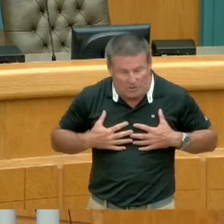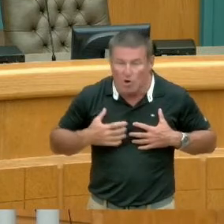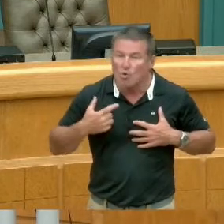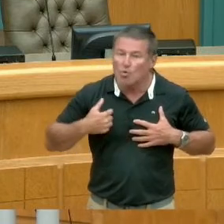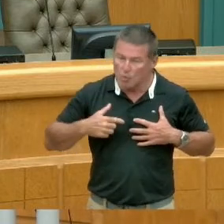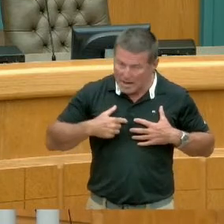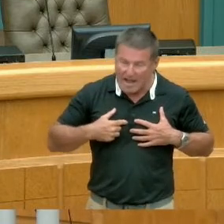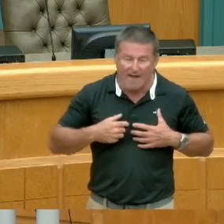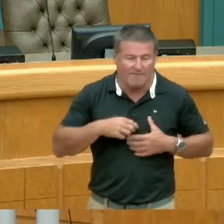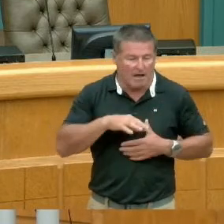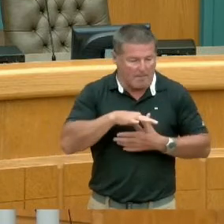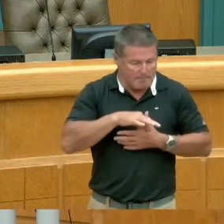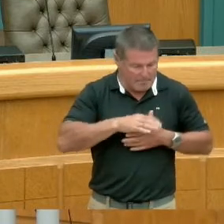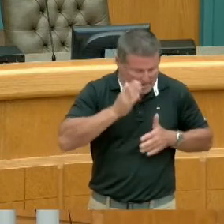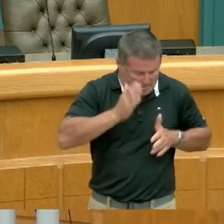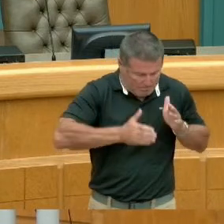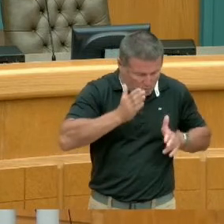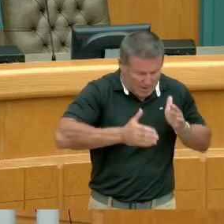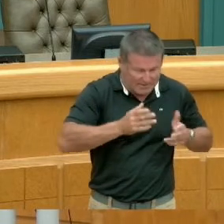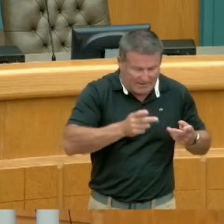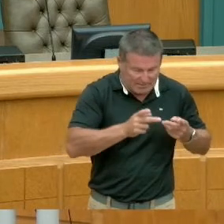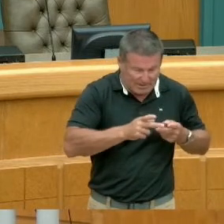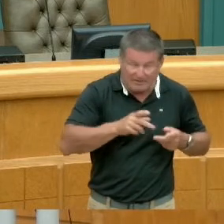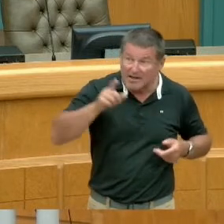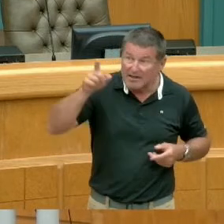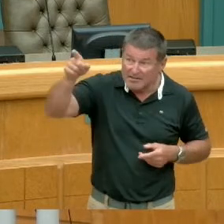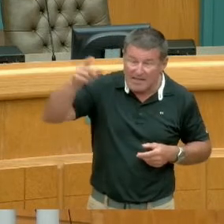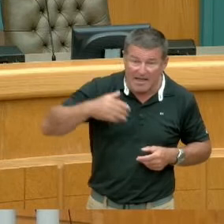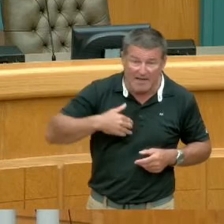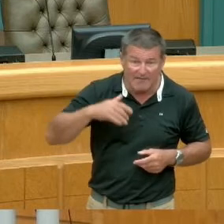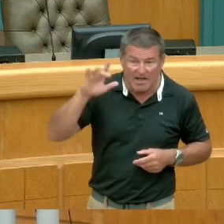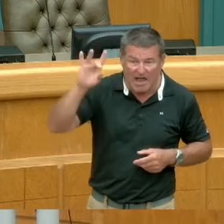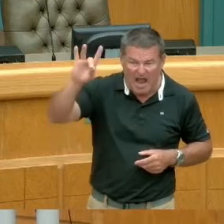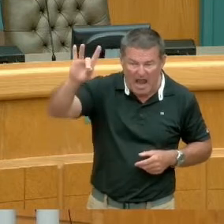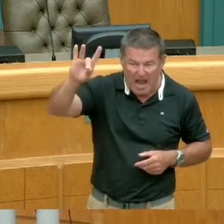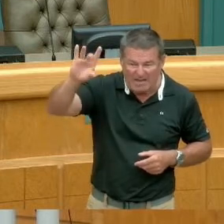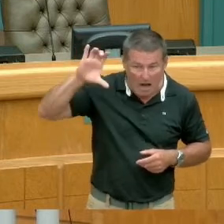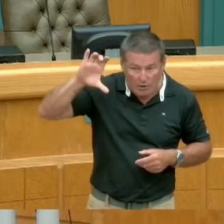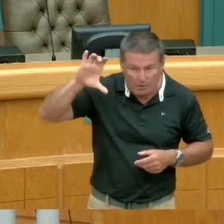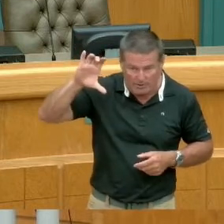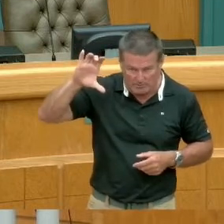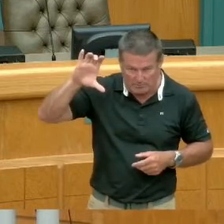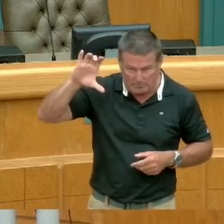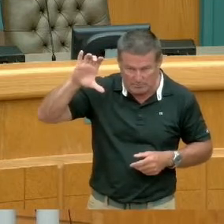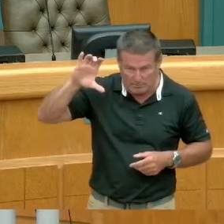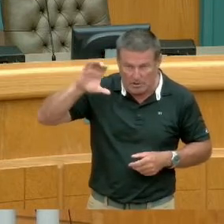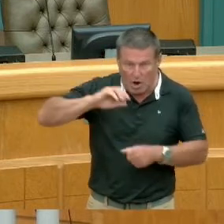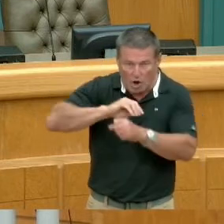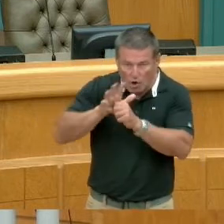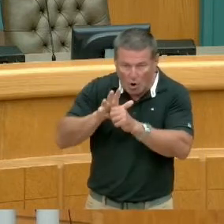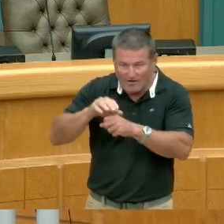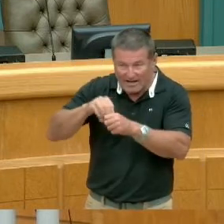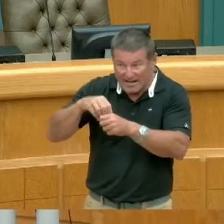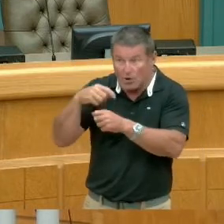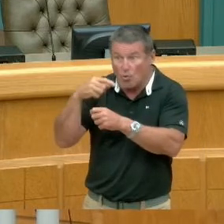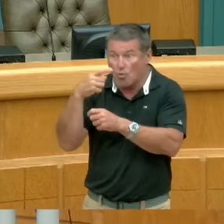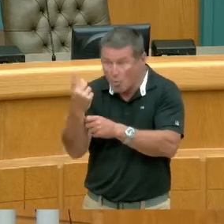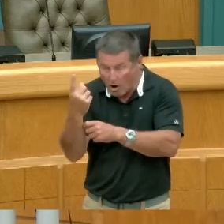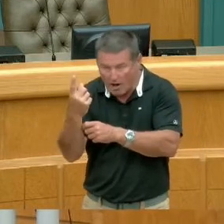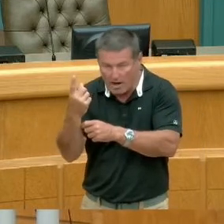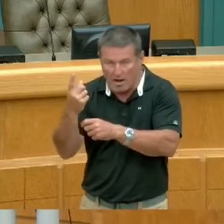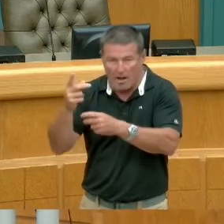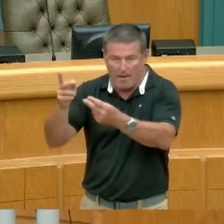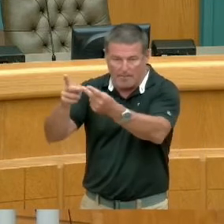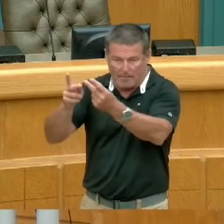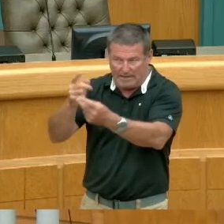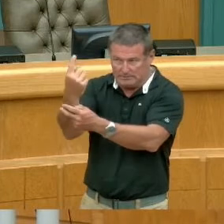processing plant, and some folks were concerned about that, out there they have over 800 cases in one plant, and that's significant. And they've got a problem